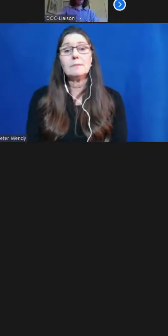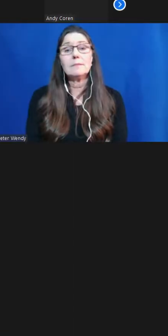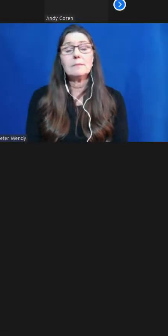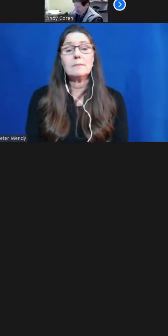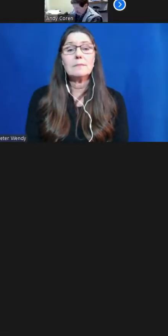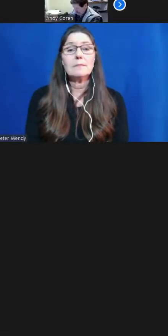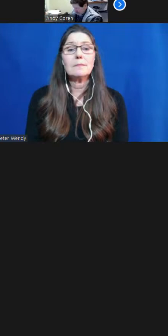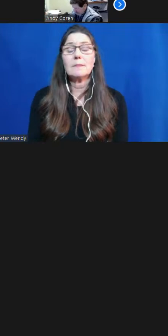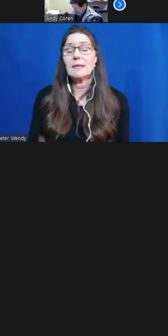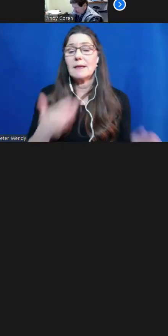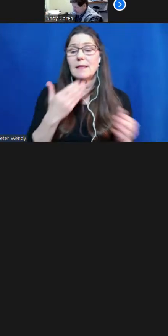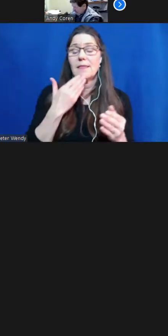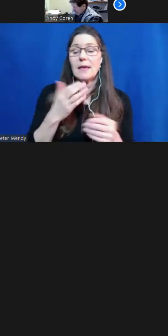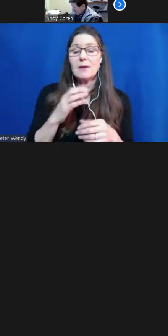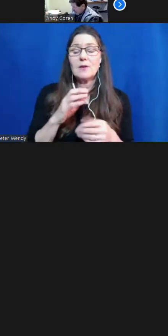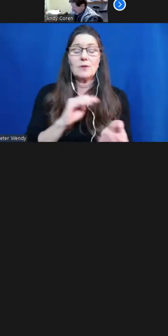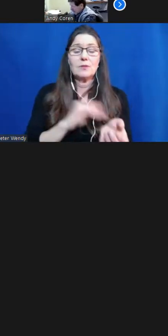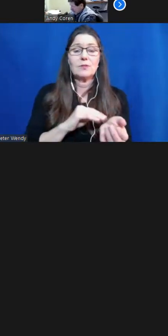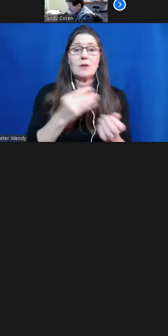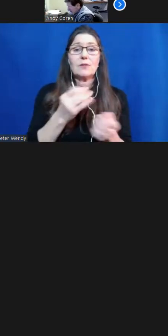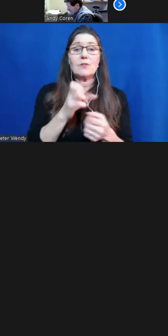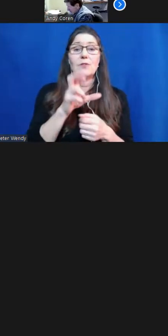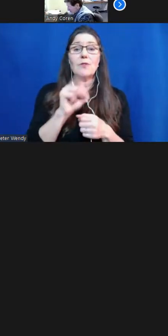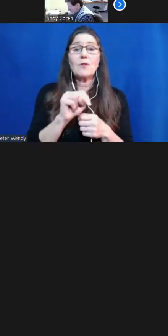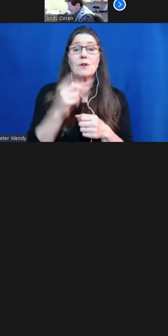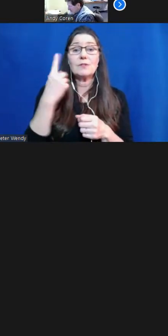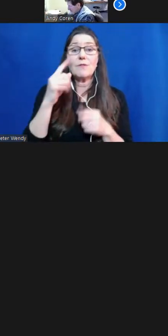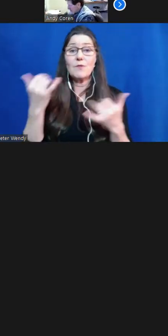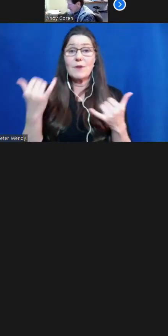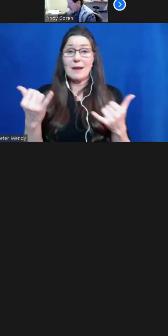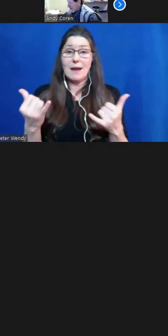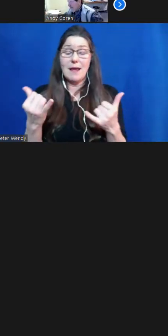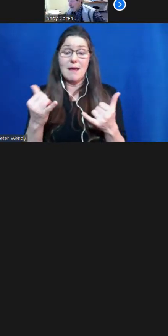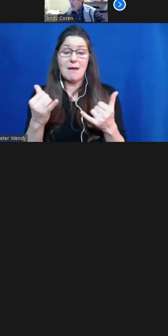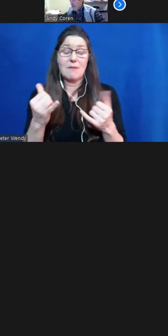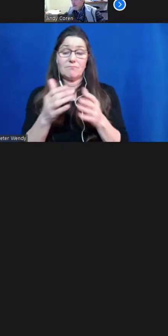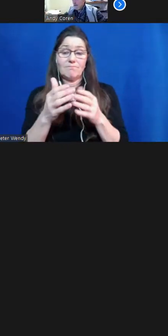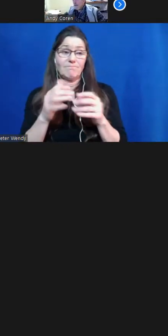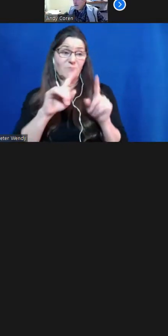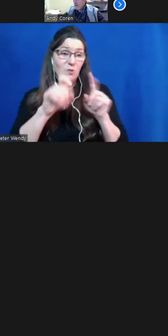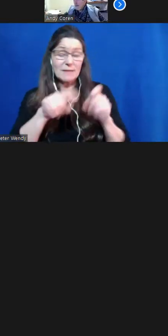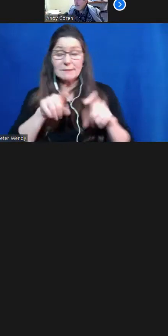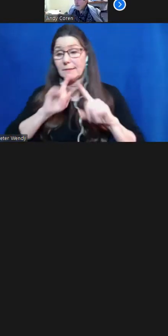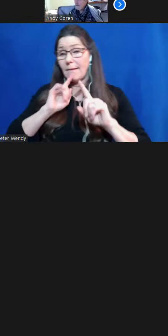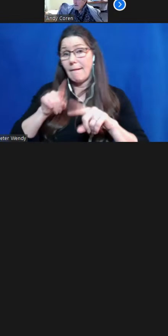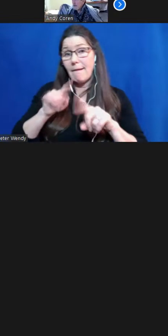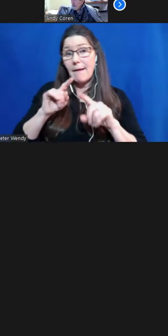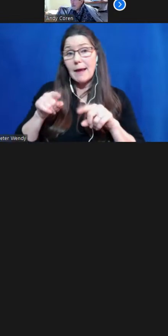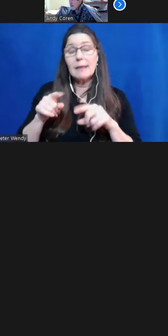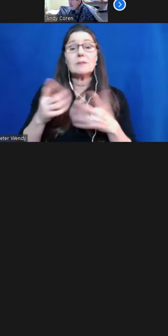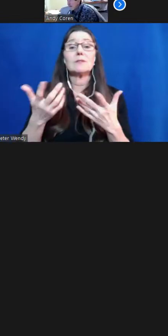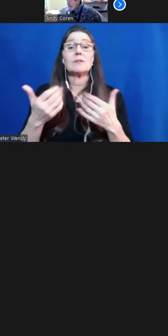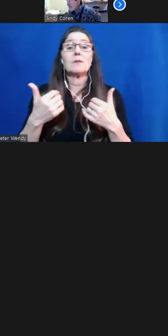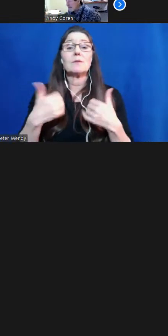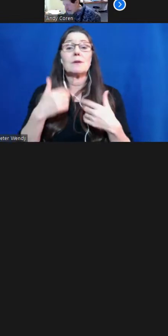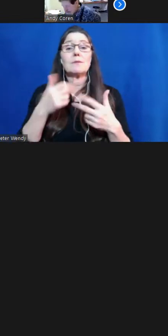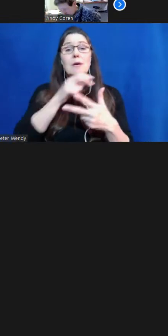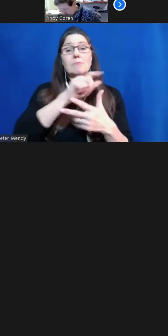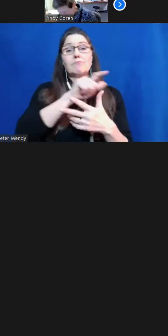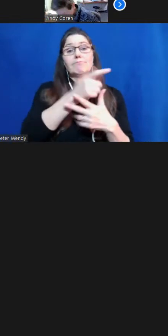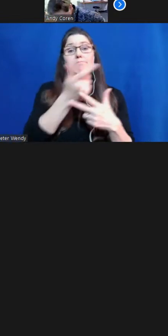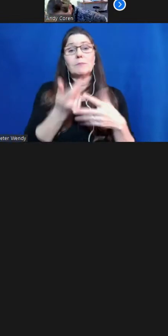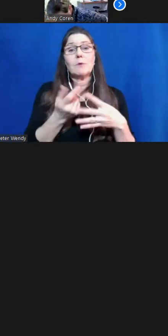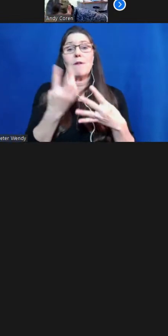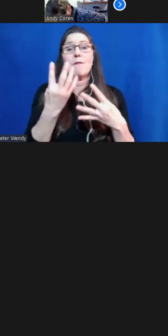Thank you, Dr. Coren. So for the structure of our question and answer session, we'll go through different rounds. We have 4